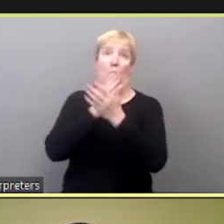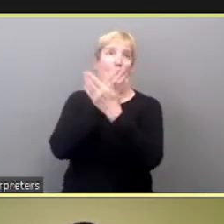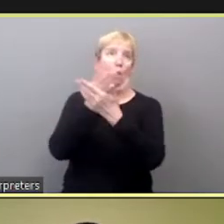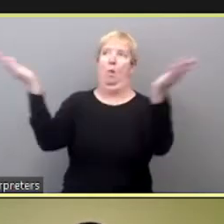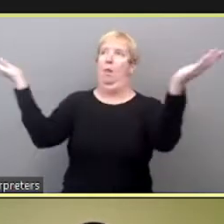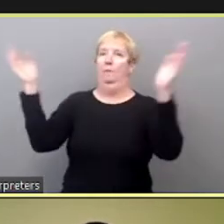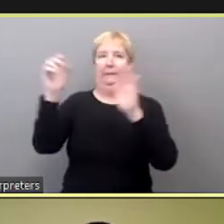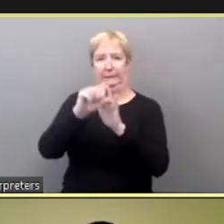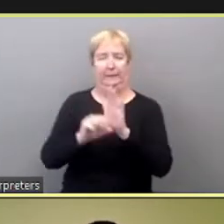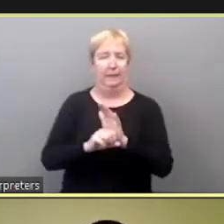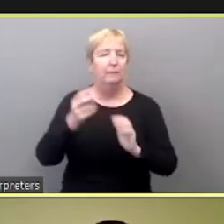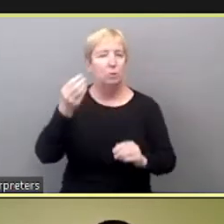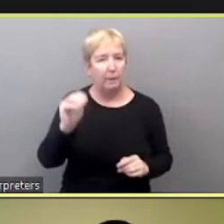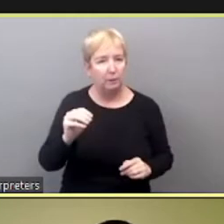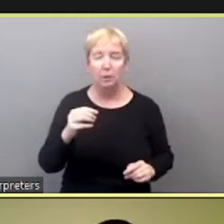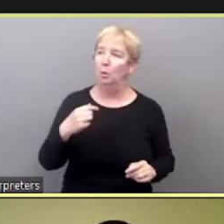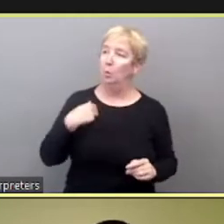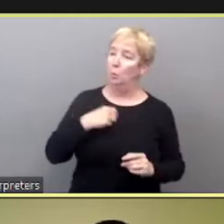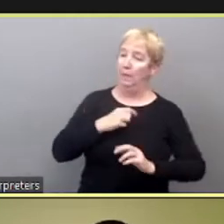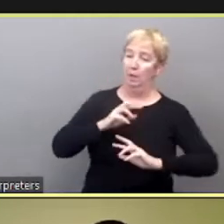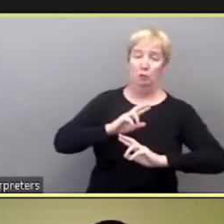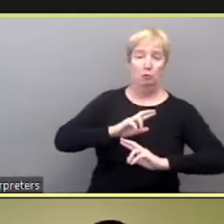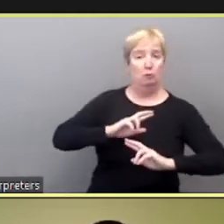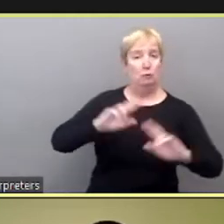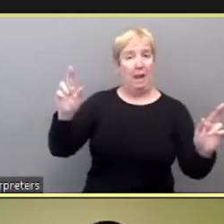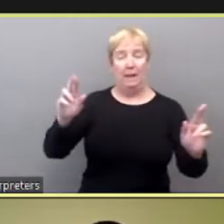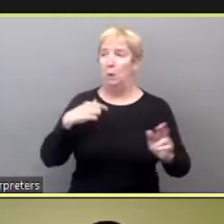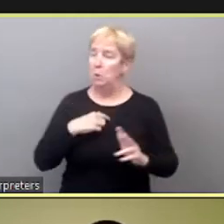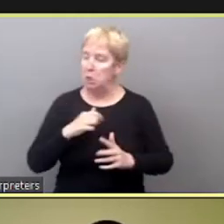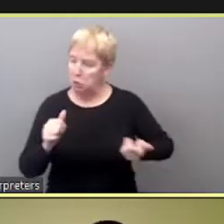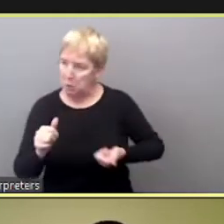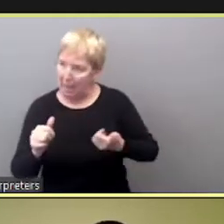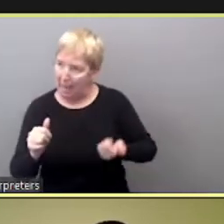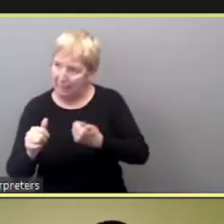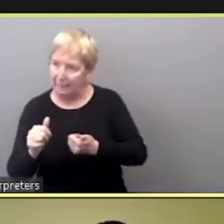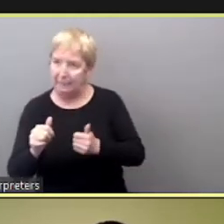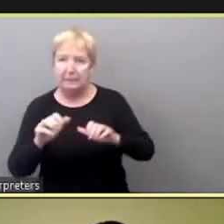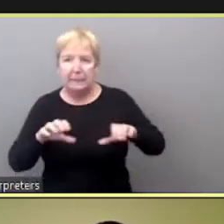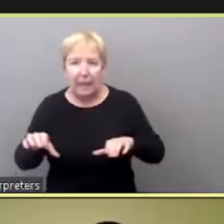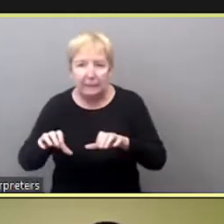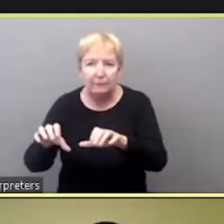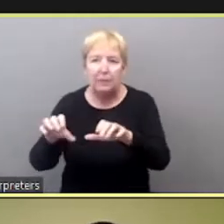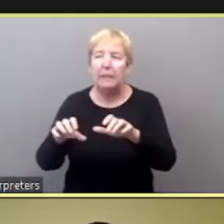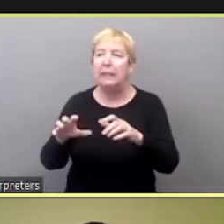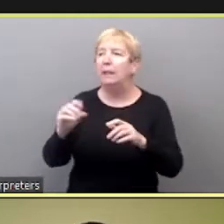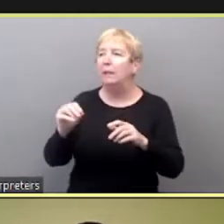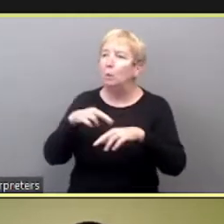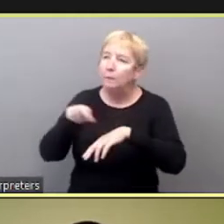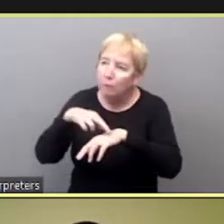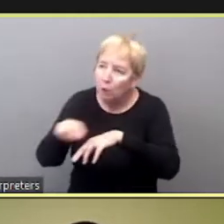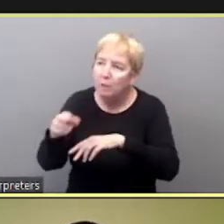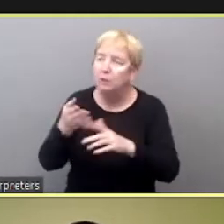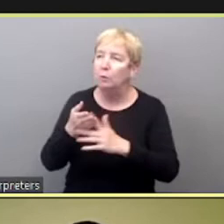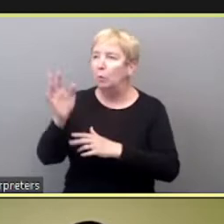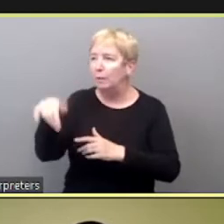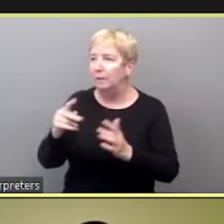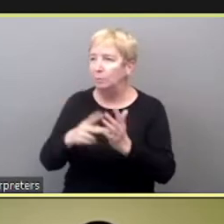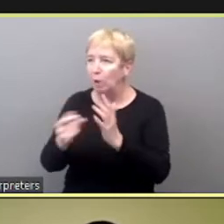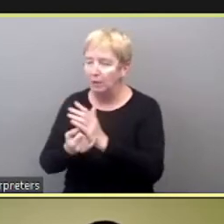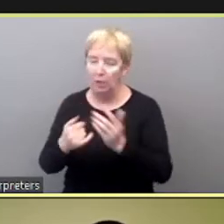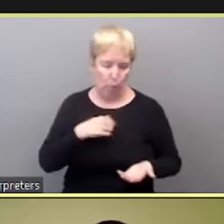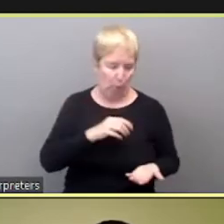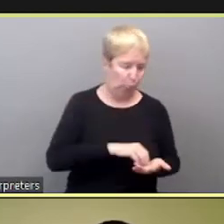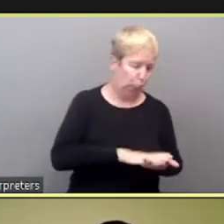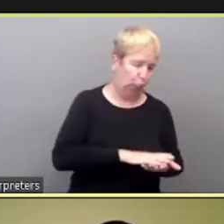so we certainly are tracking the activity and the referrals that we're making through this project, and we look forward to helping